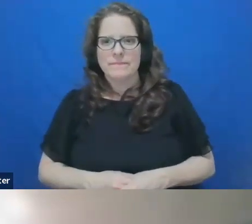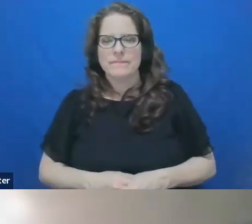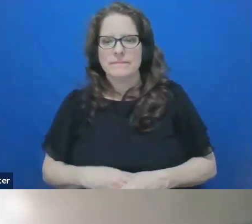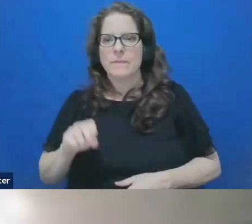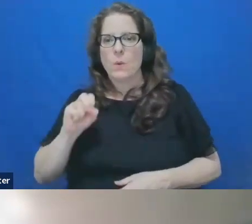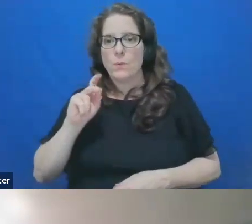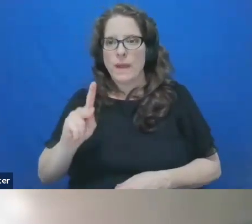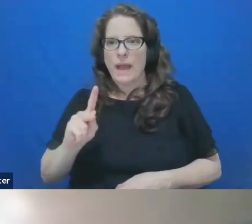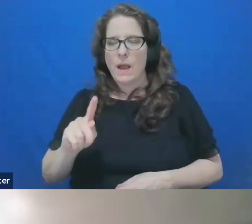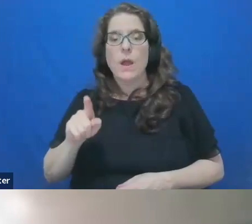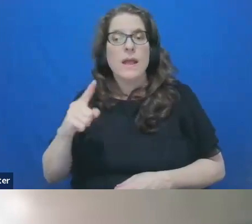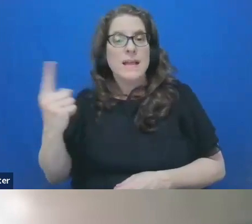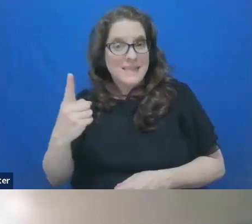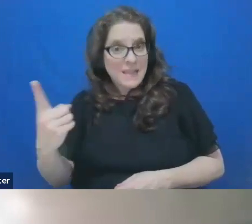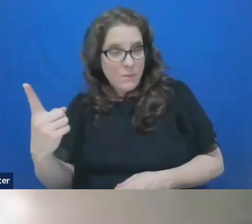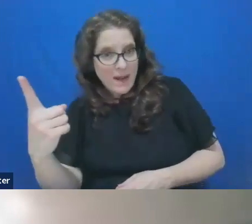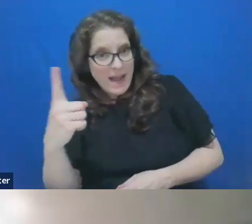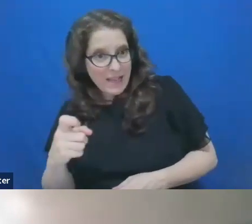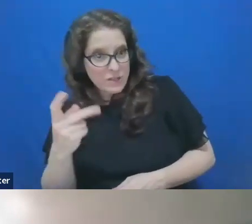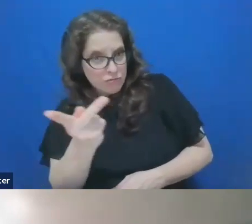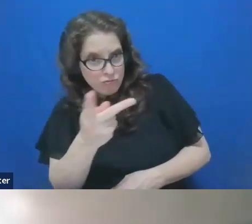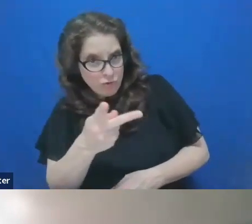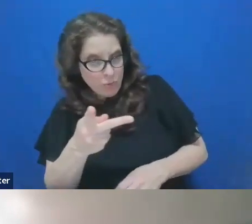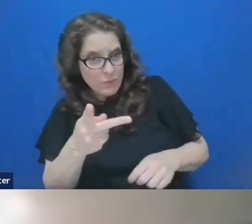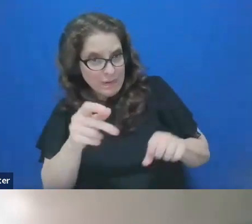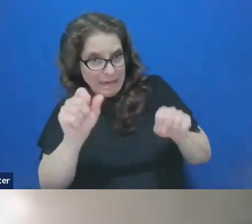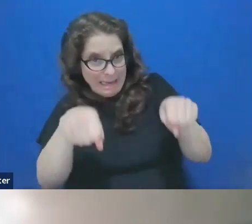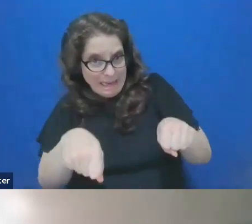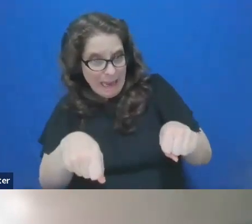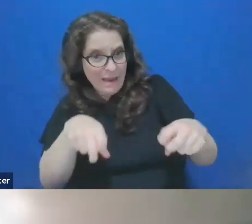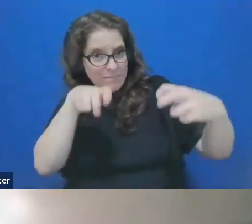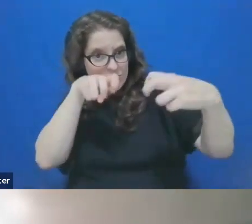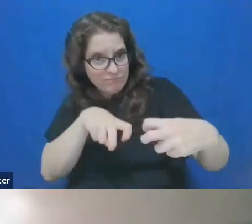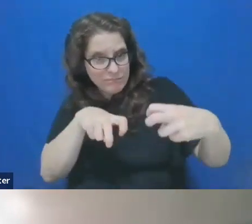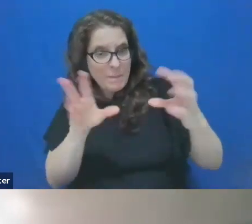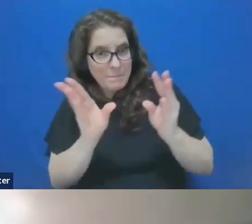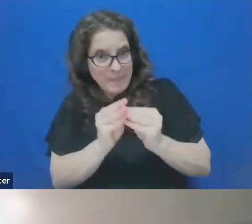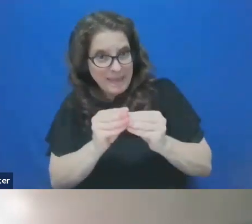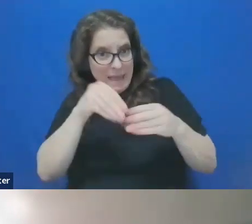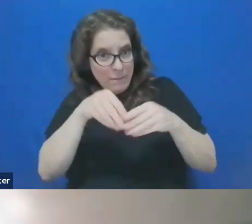Okay, and we do have a question if you are available to meet in person.